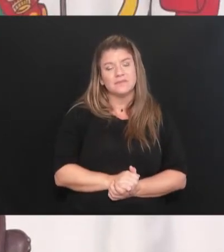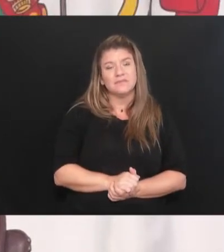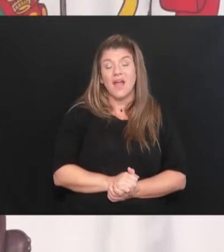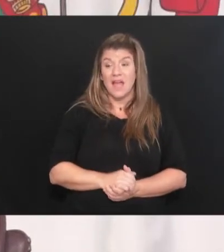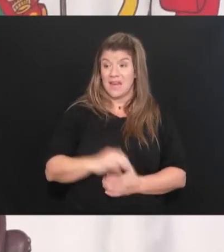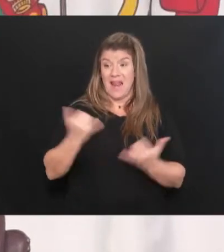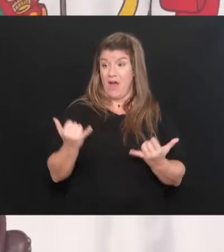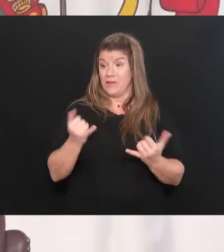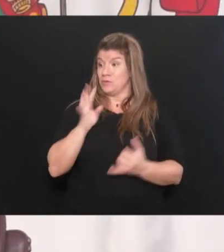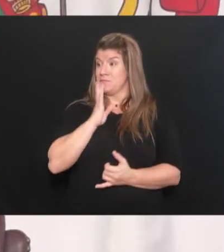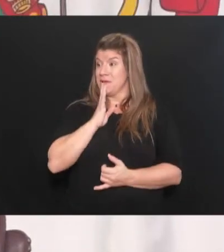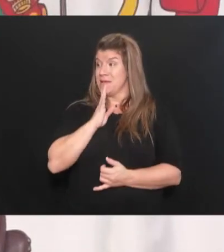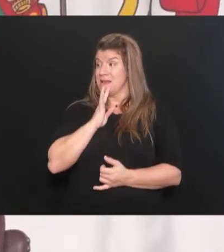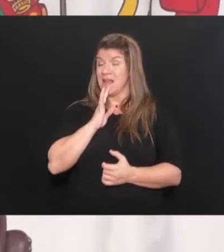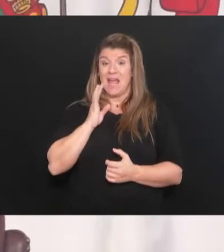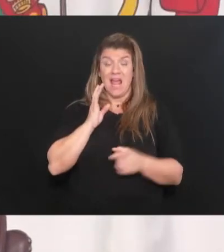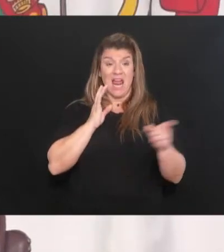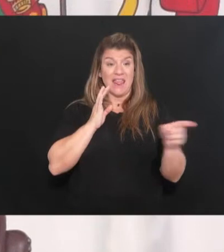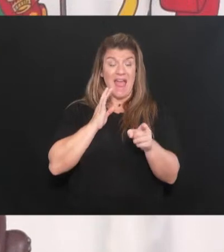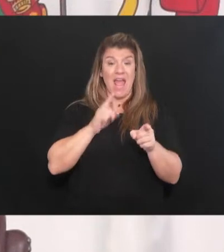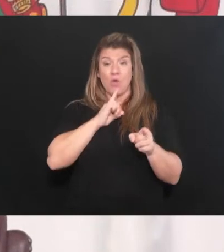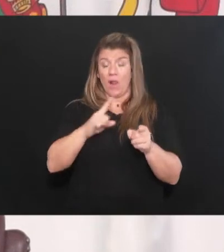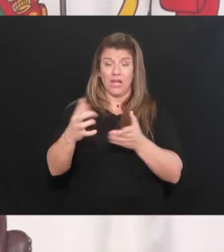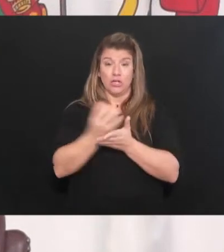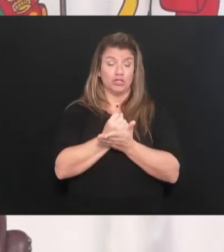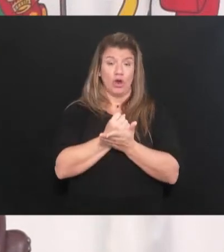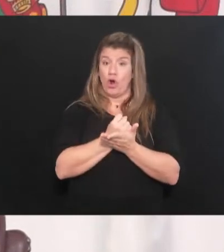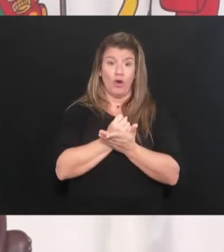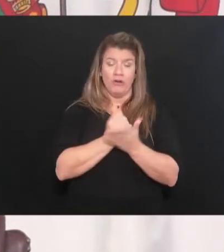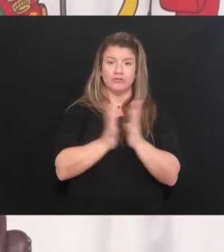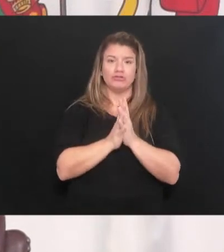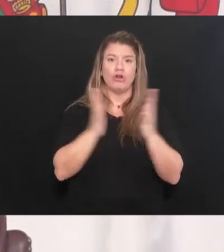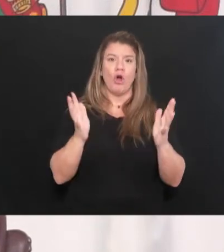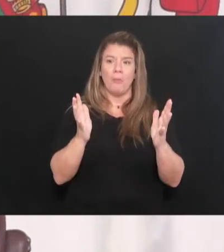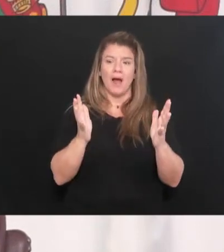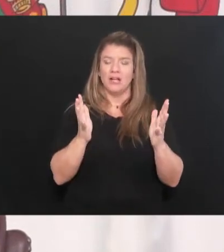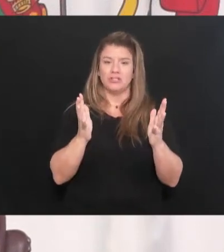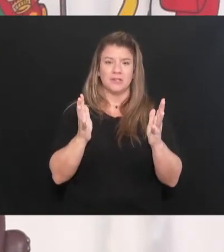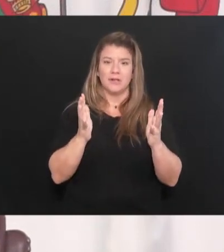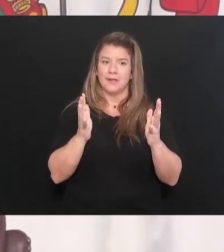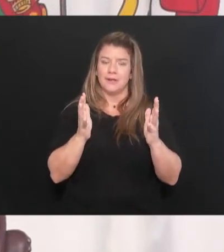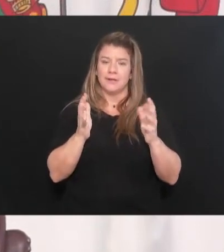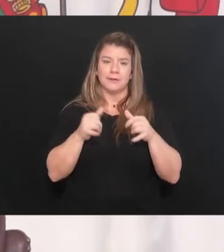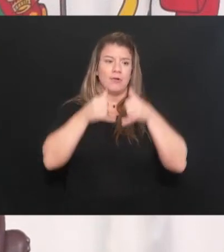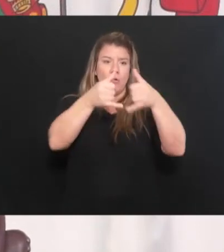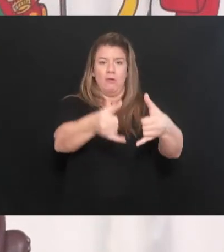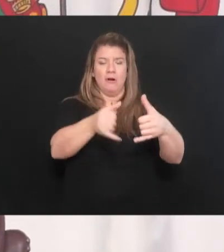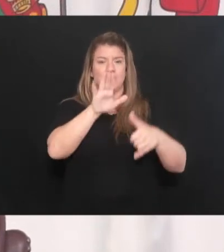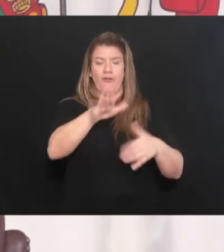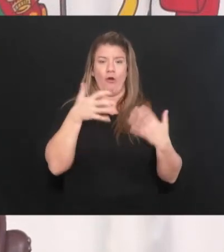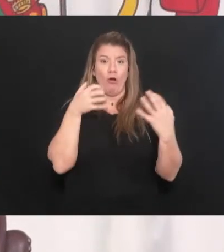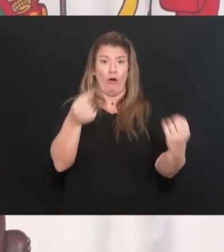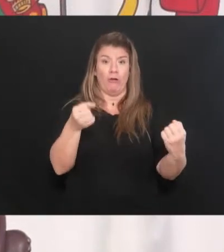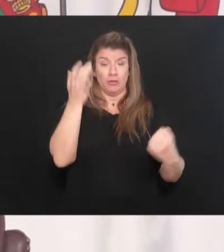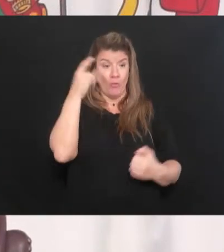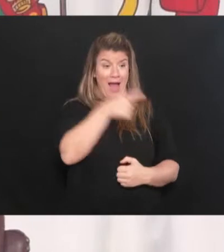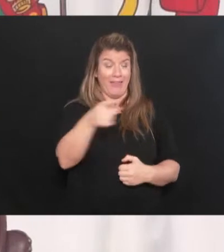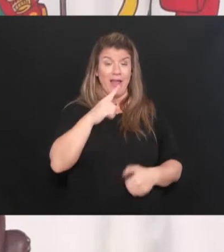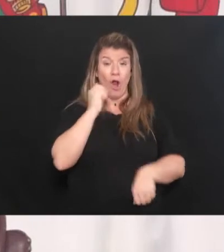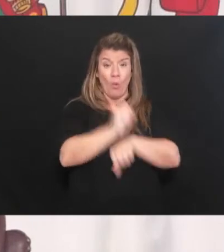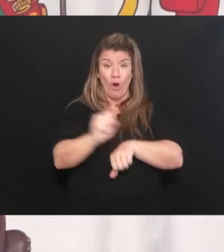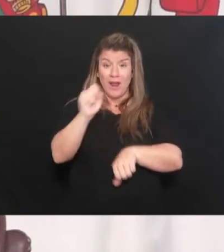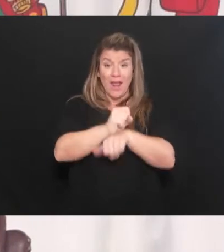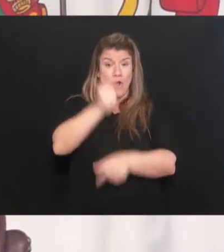we speak, do they not deserve all kinds of badges of courage, because they are running to the fire